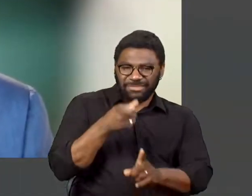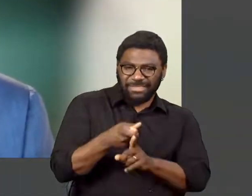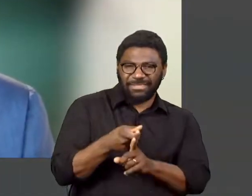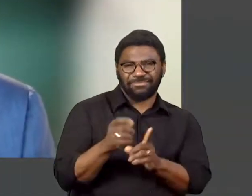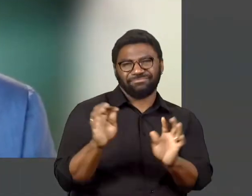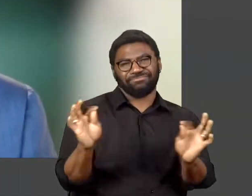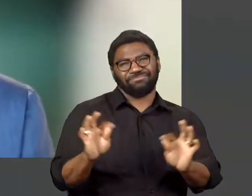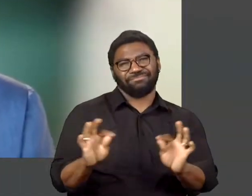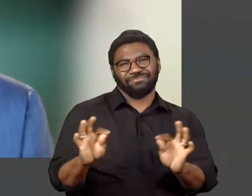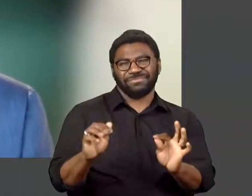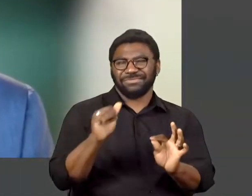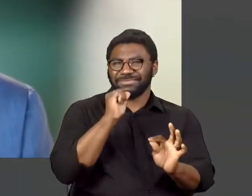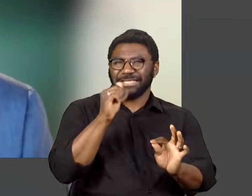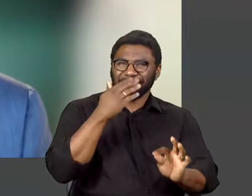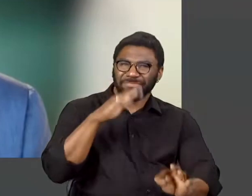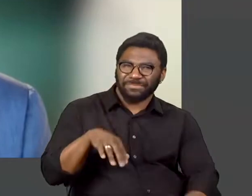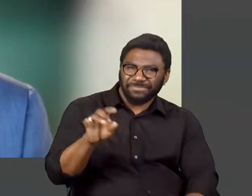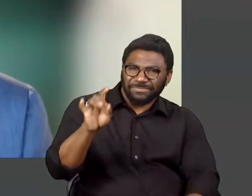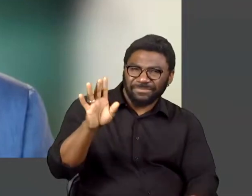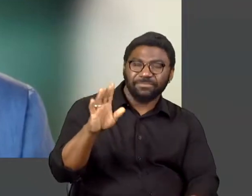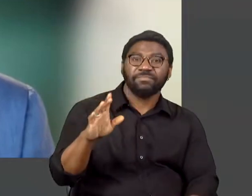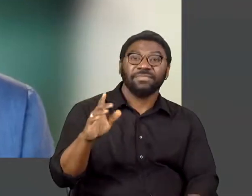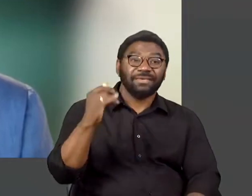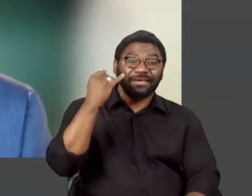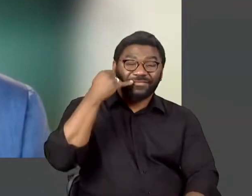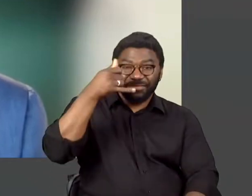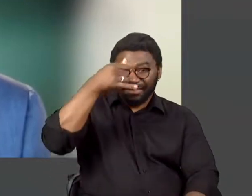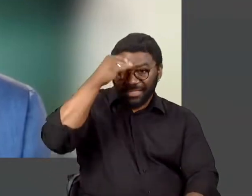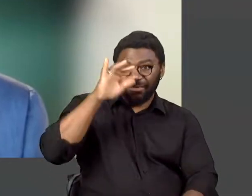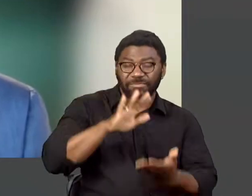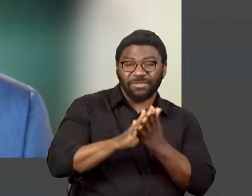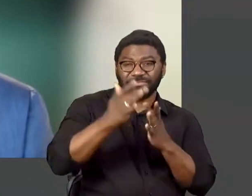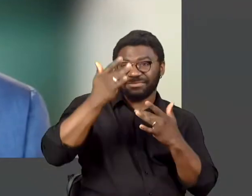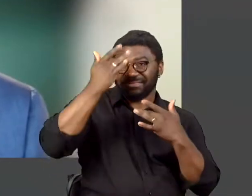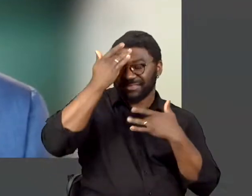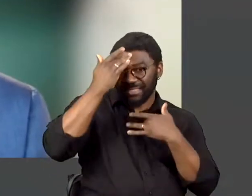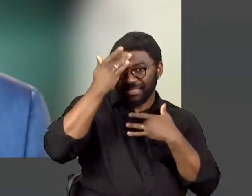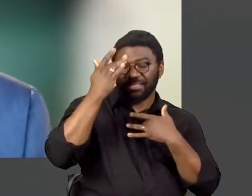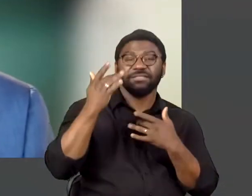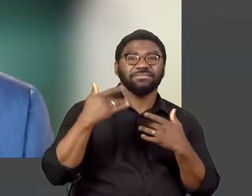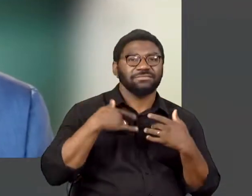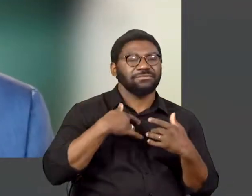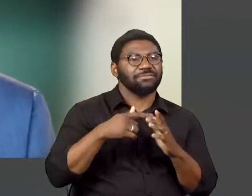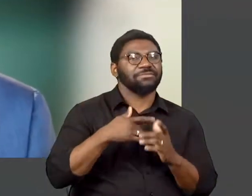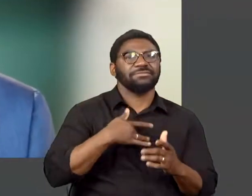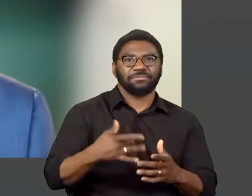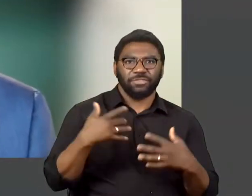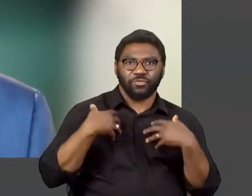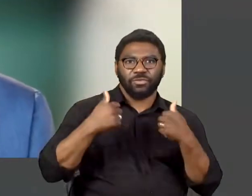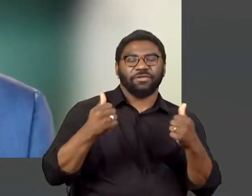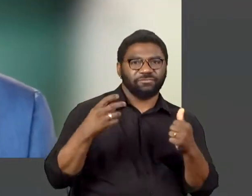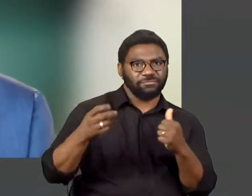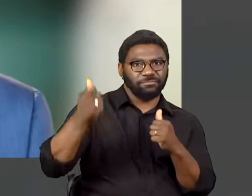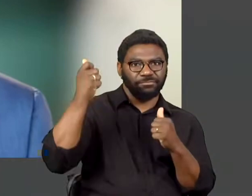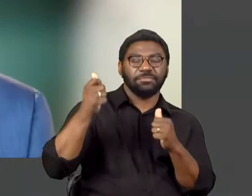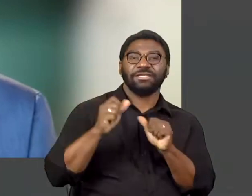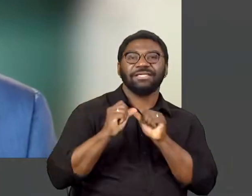become sick with H5N1 generally recover after a few months of supportive care and can continue to produce